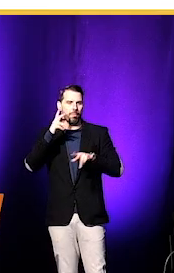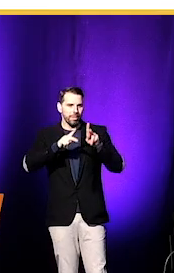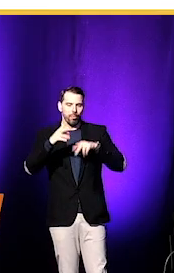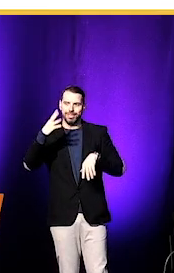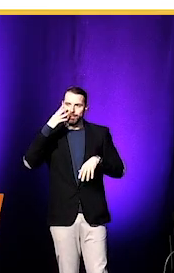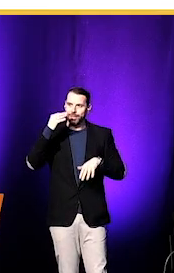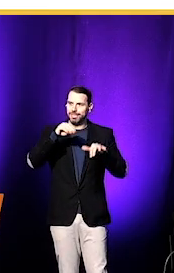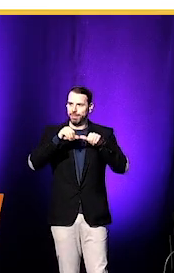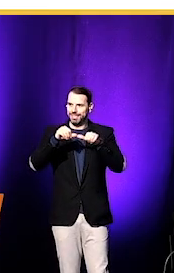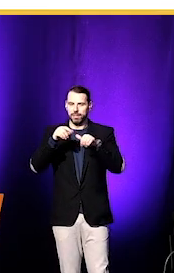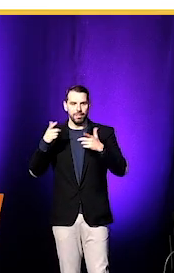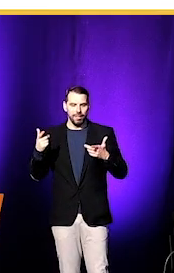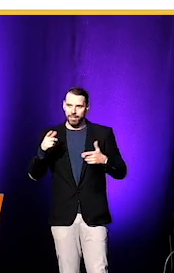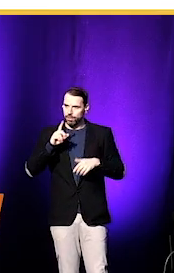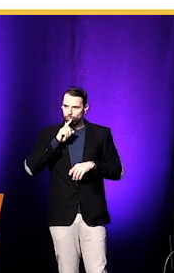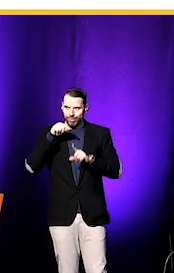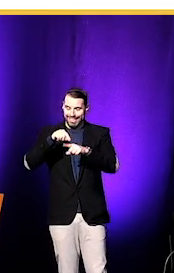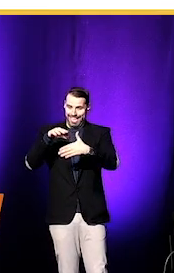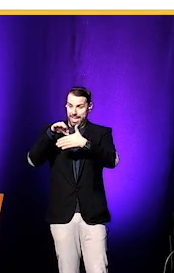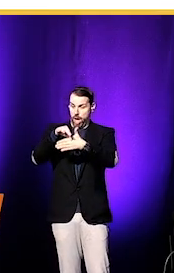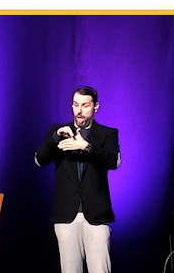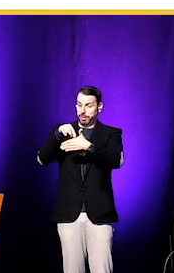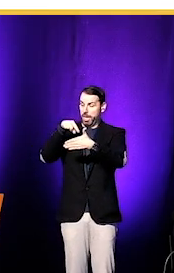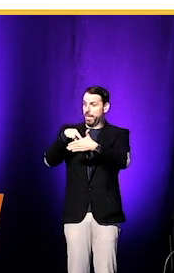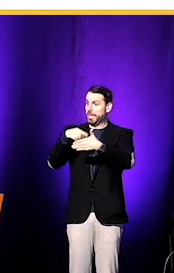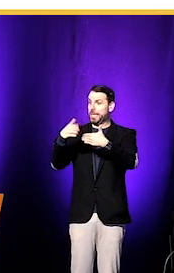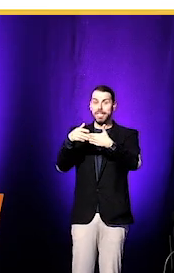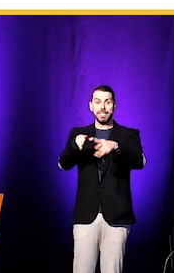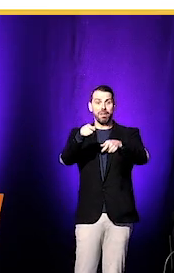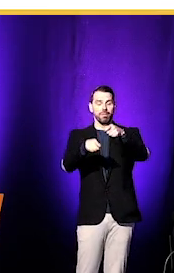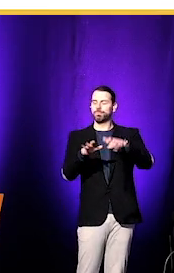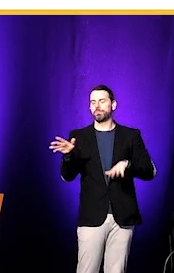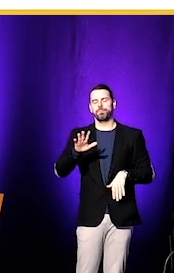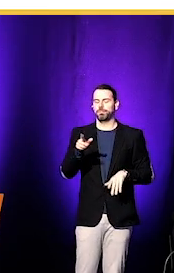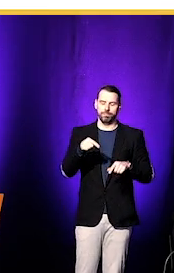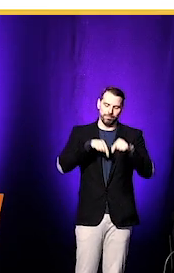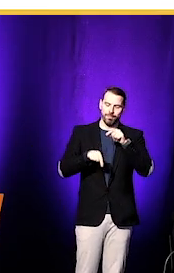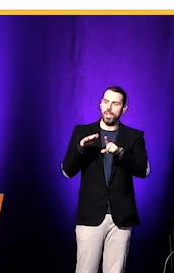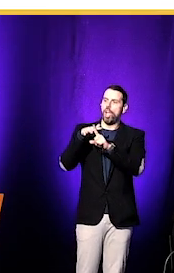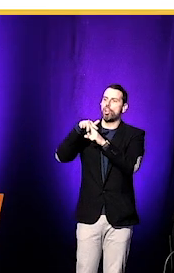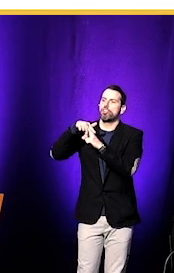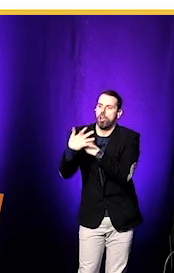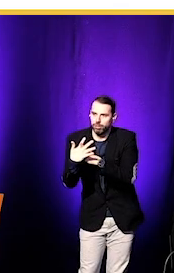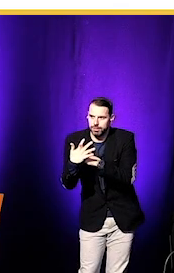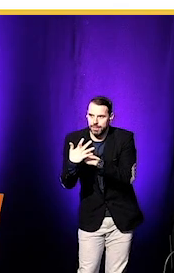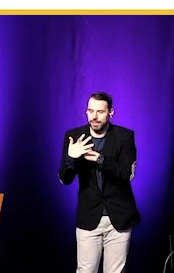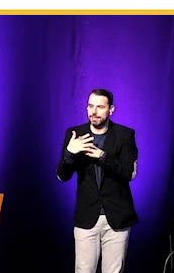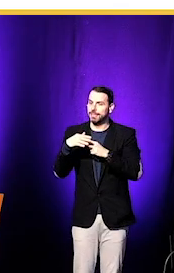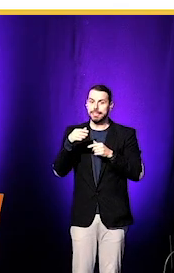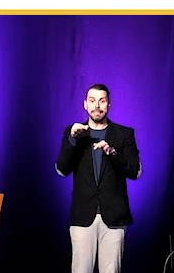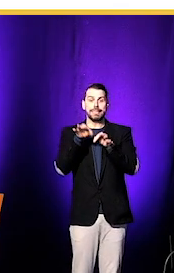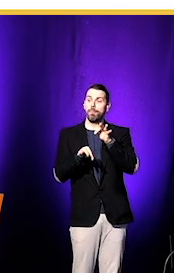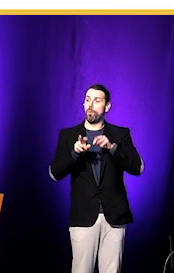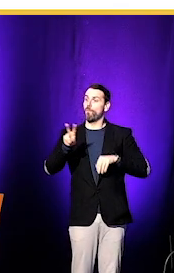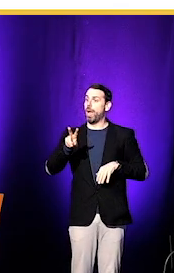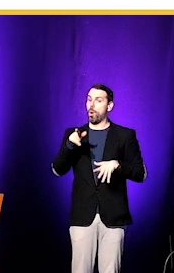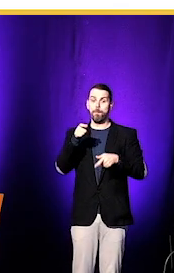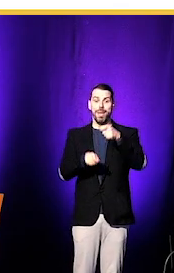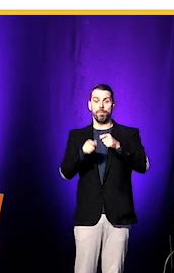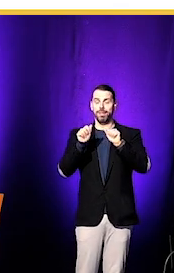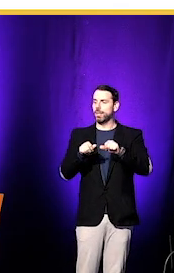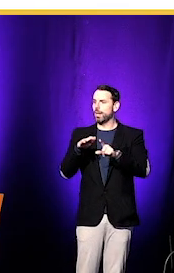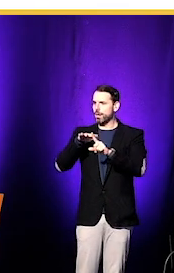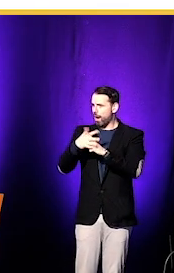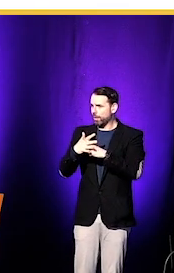is not a simple variable to be manipulated. Context is not an experimental condition. Contexts do not stand